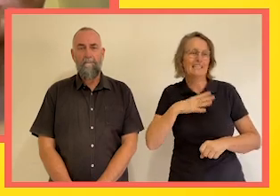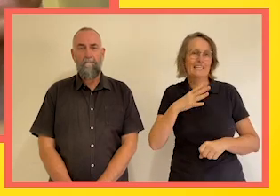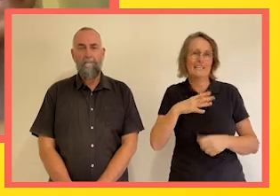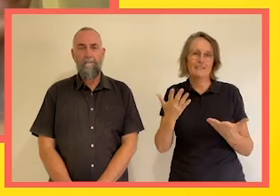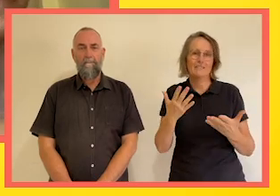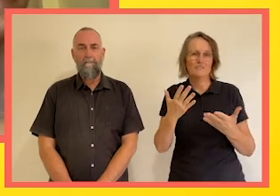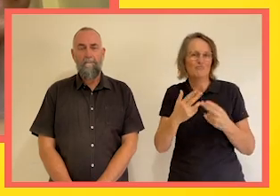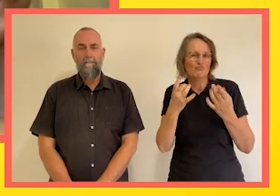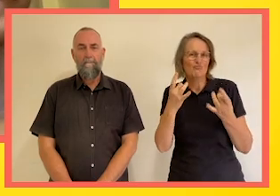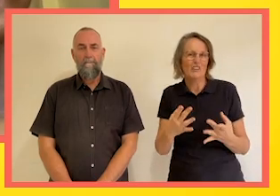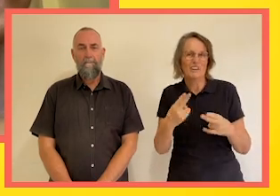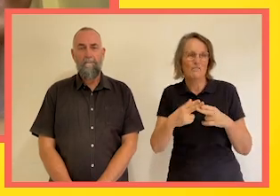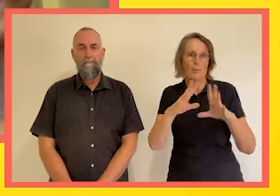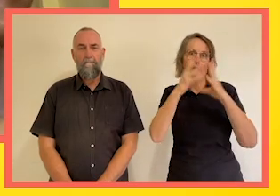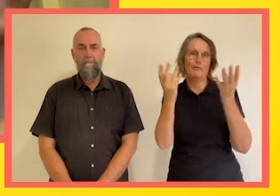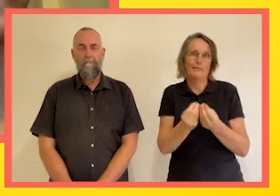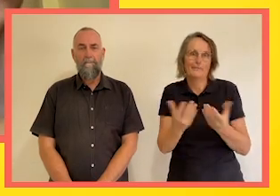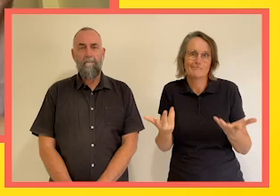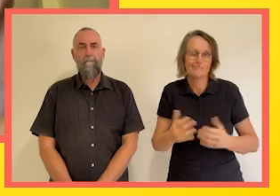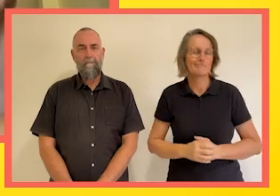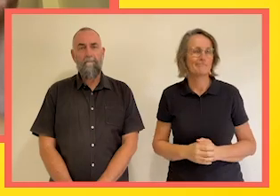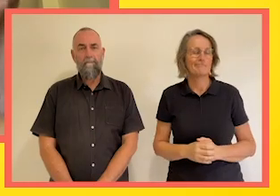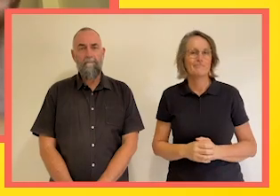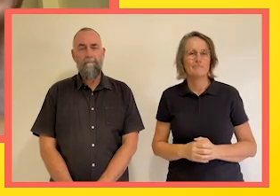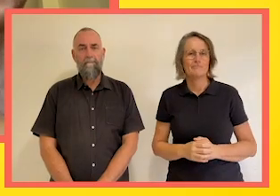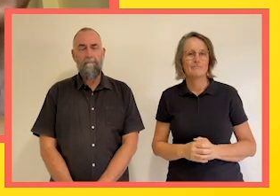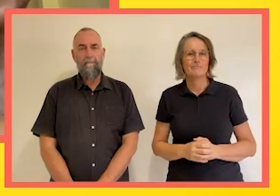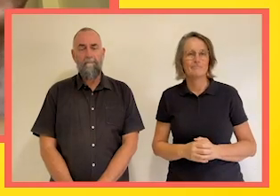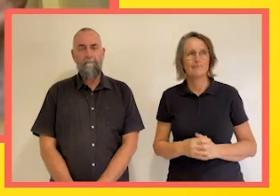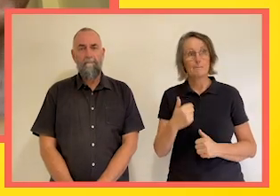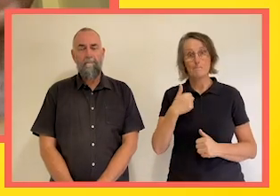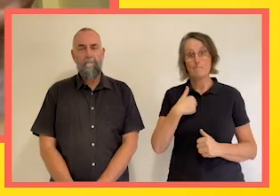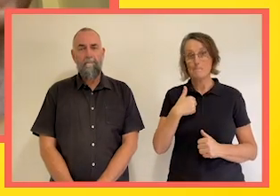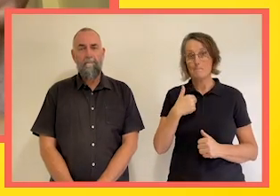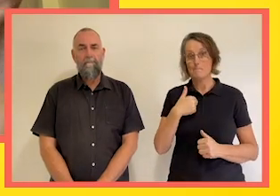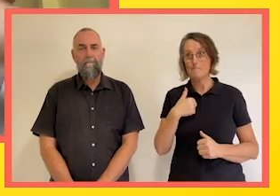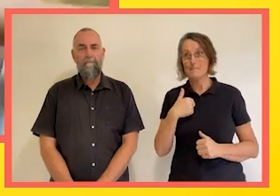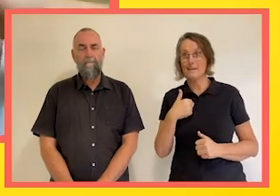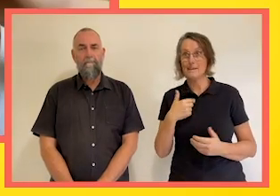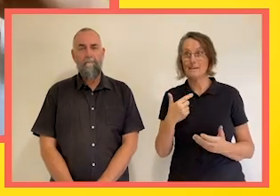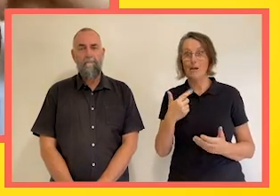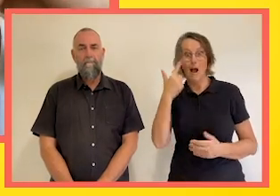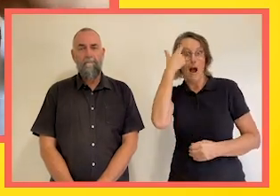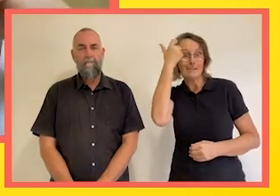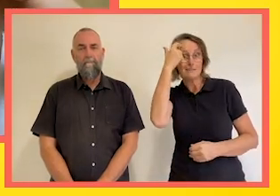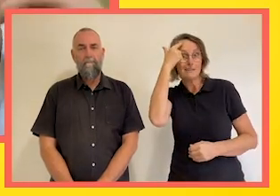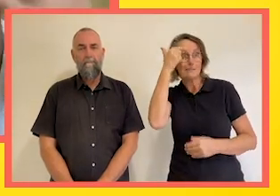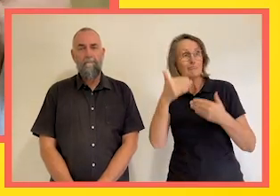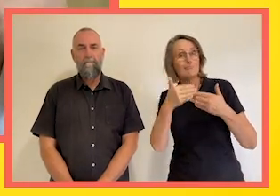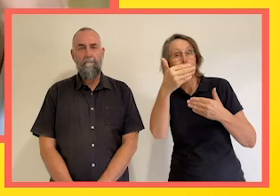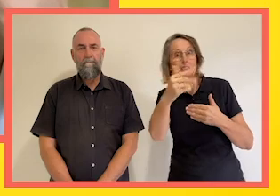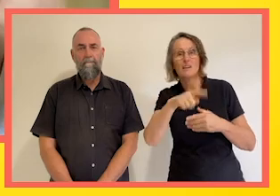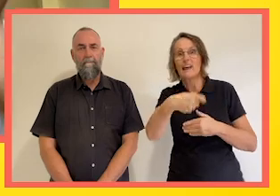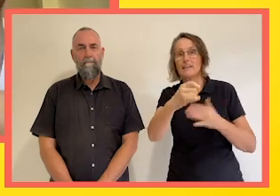for I guess everything. I haven't really got any schedules or ideas on